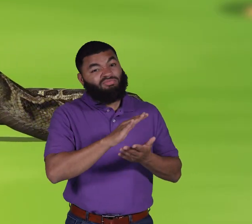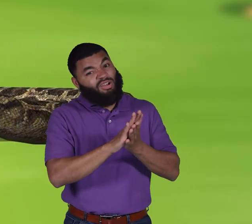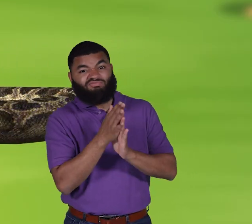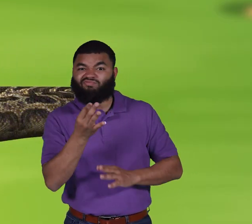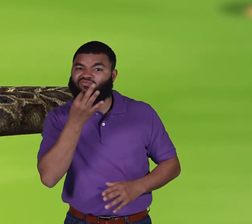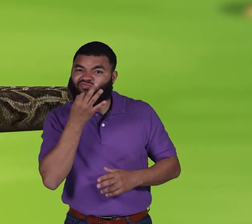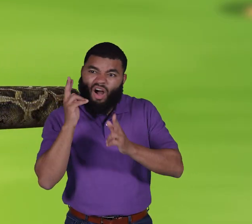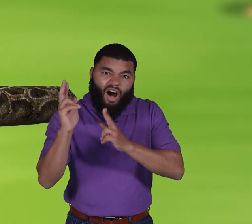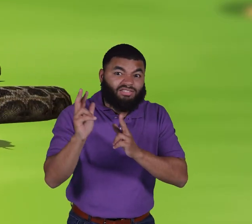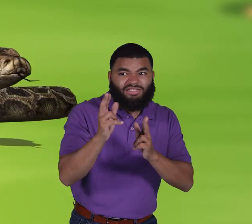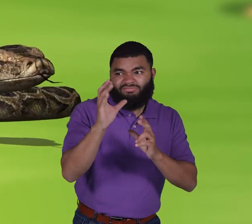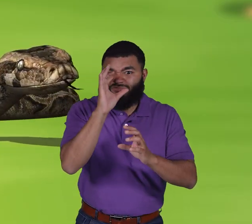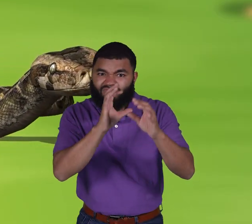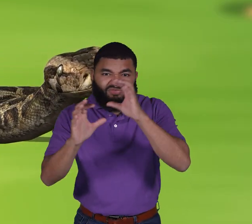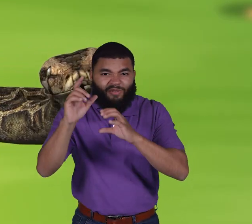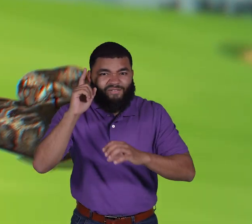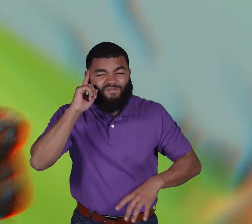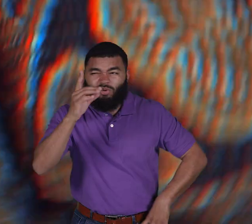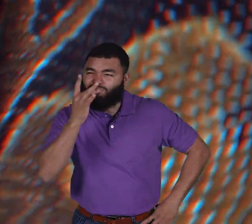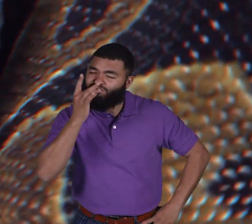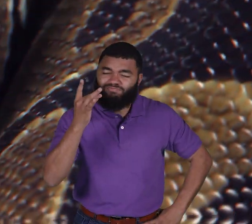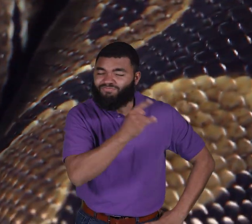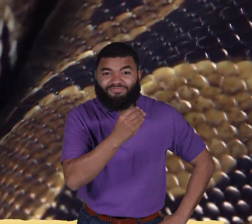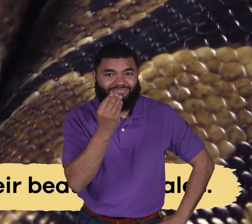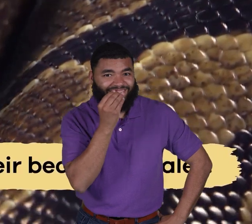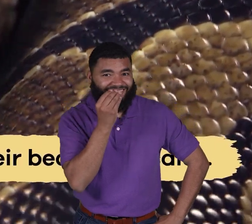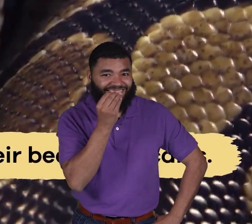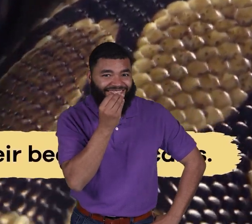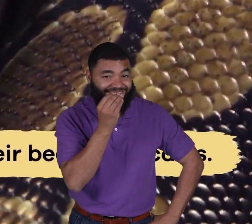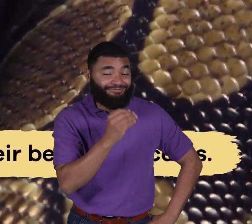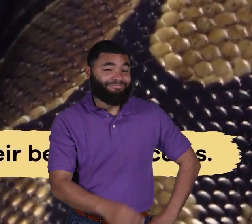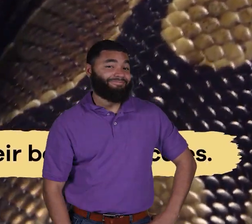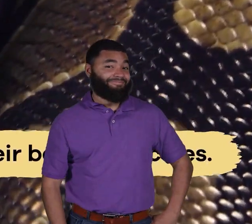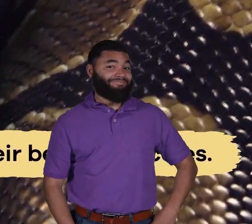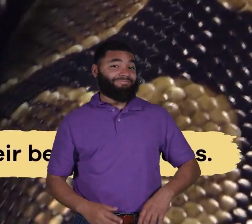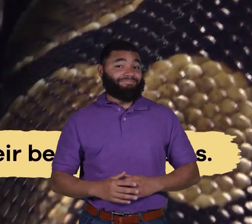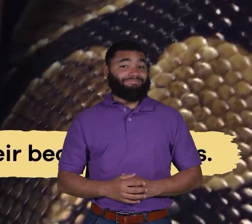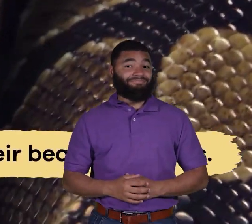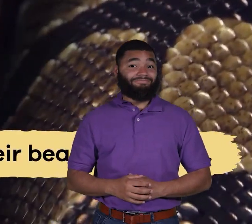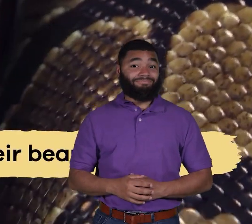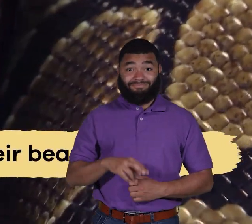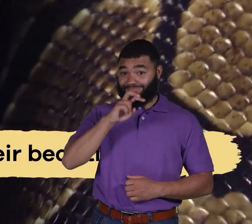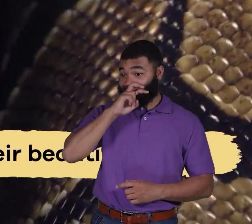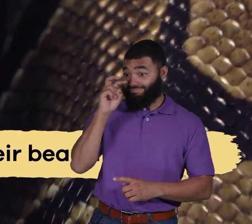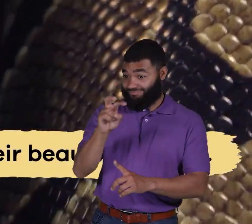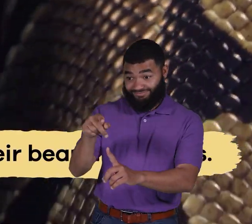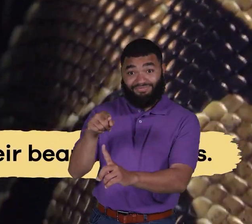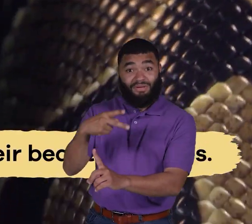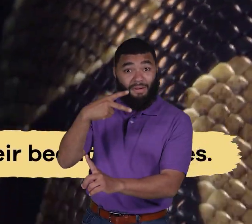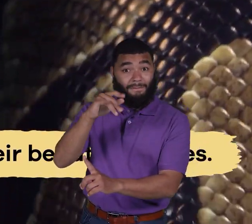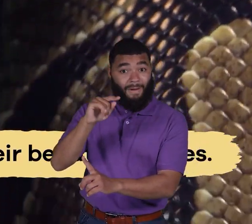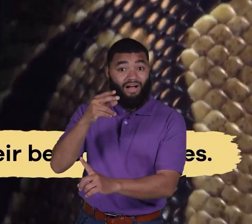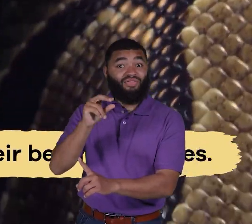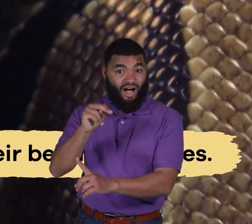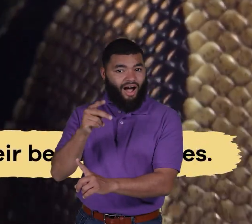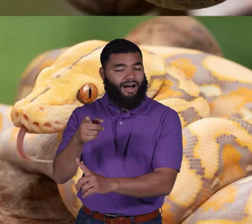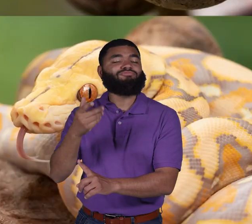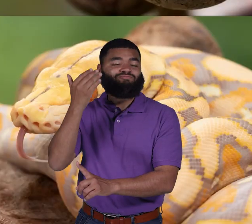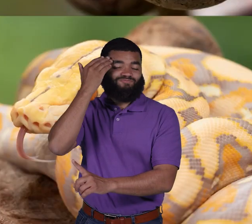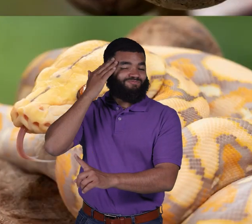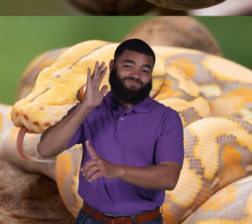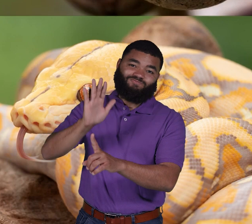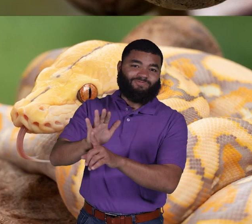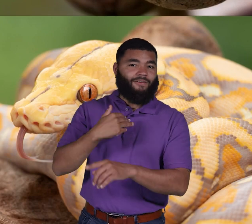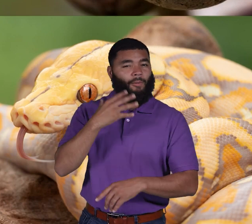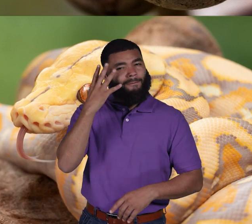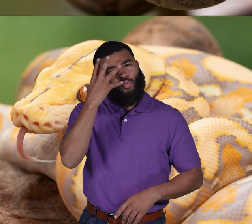when looking for a tasty meal. Pythons are also known for those beautiful scales of theirs. You